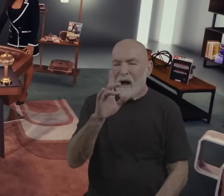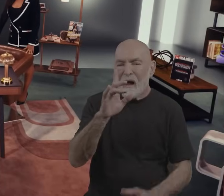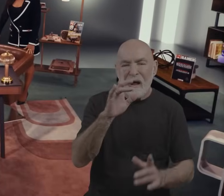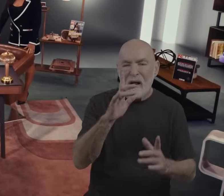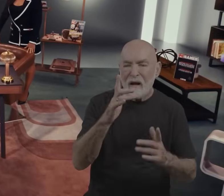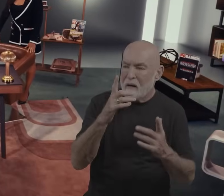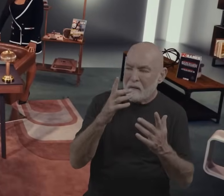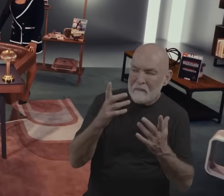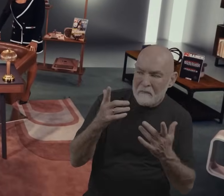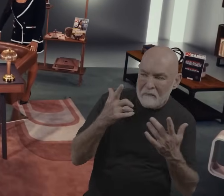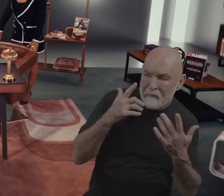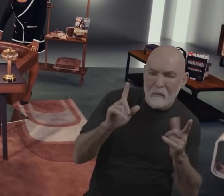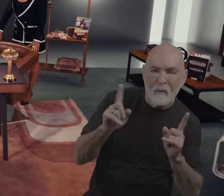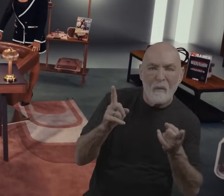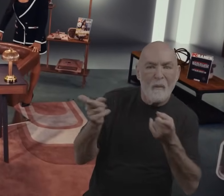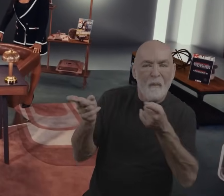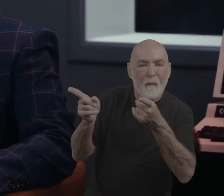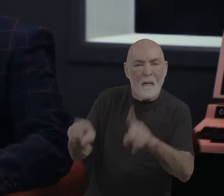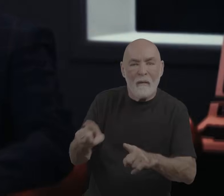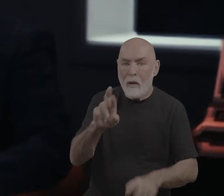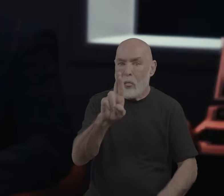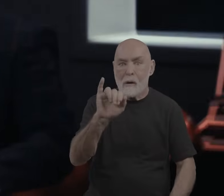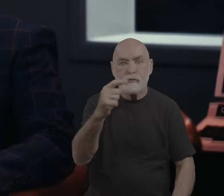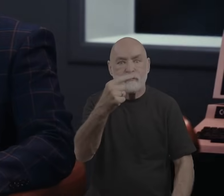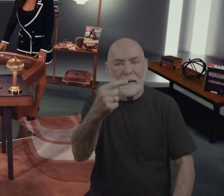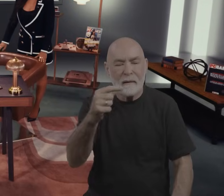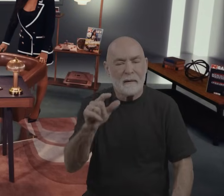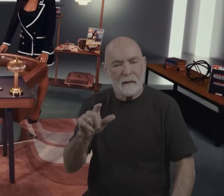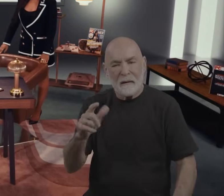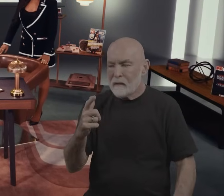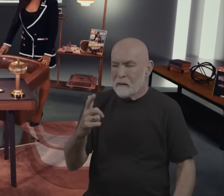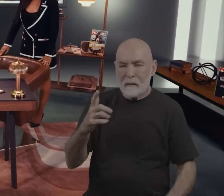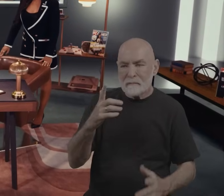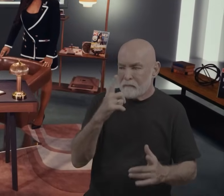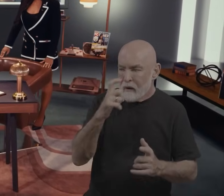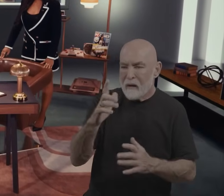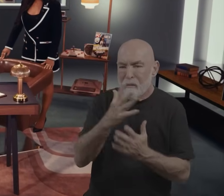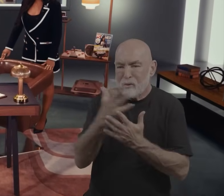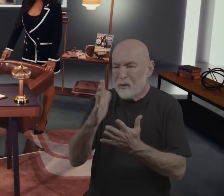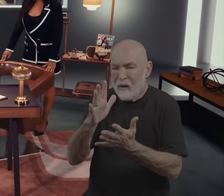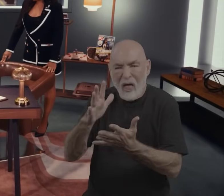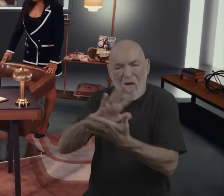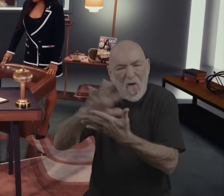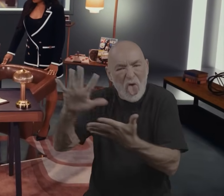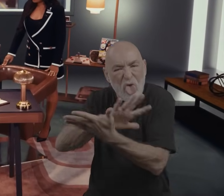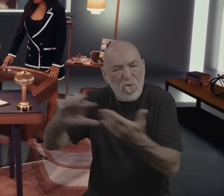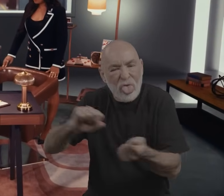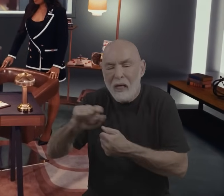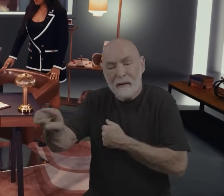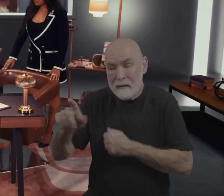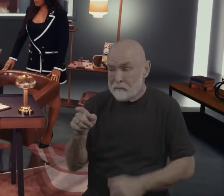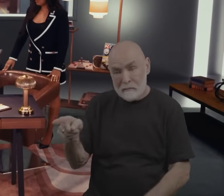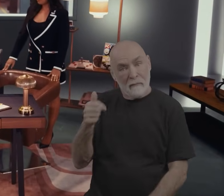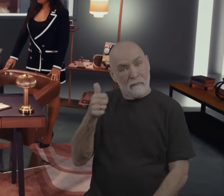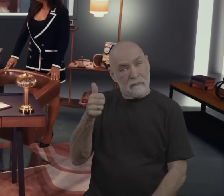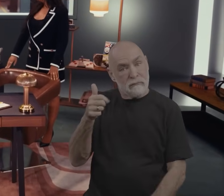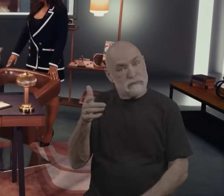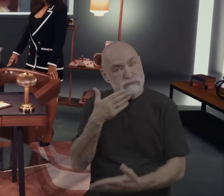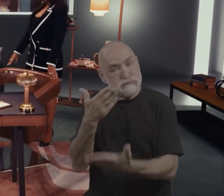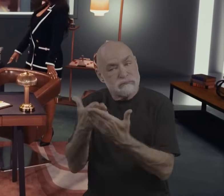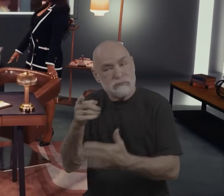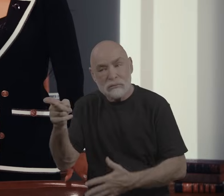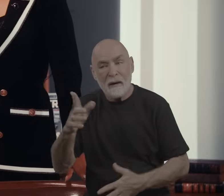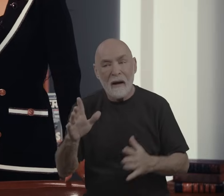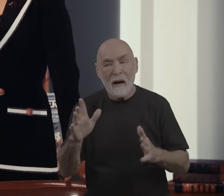Hey, let's check in on how things are progressing with the rig. And make sure there aren't any saboteurs in the mix. Hey, Mica, how are the kids looking down